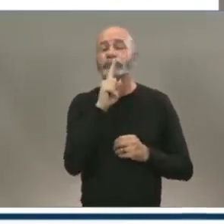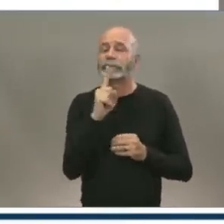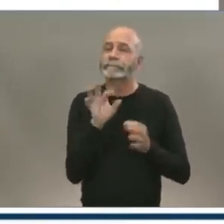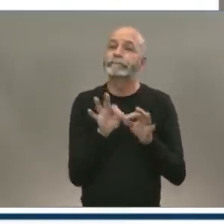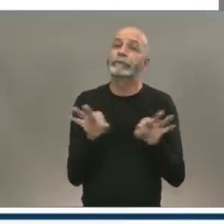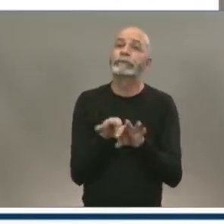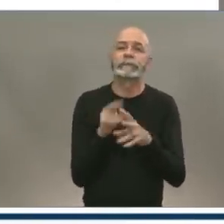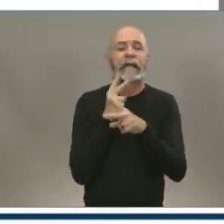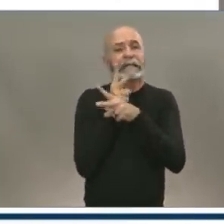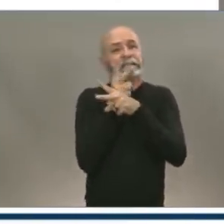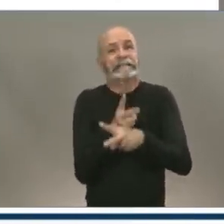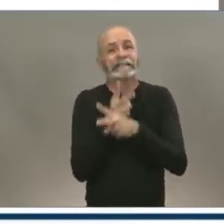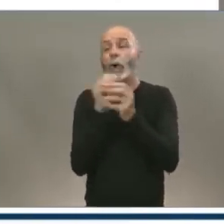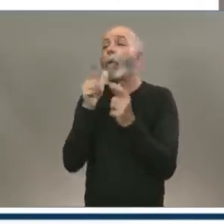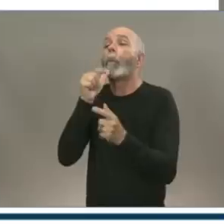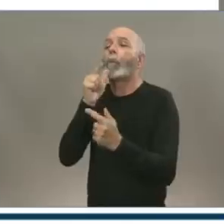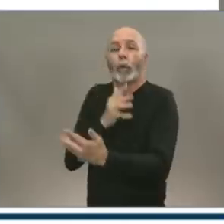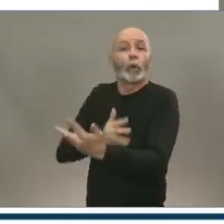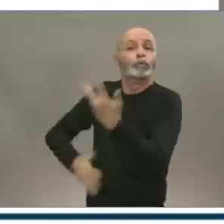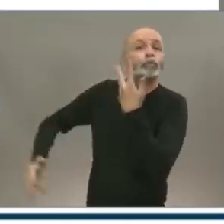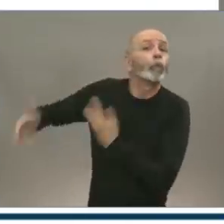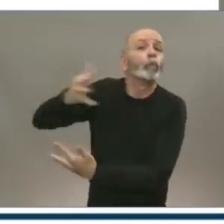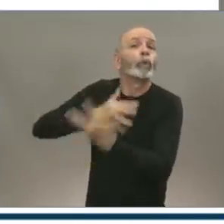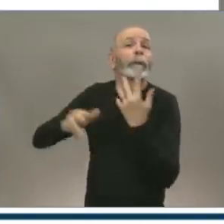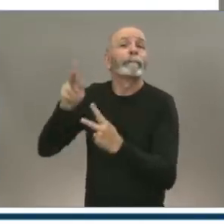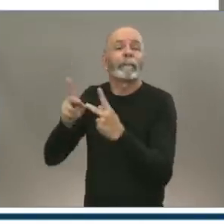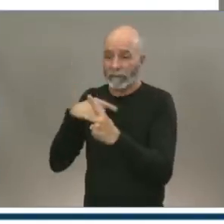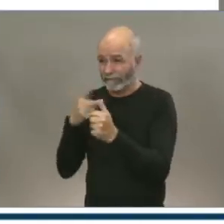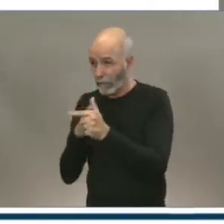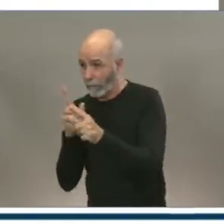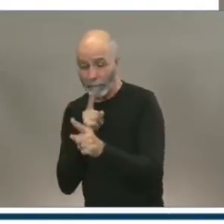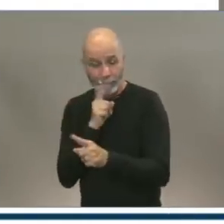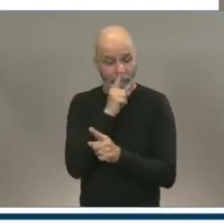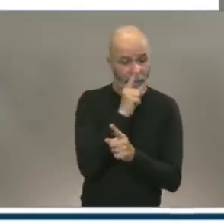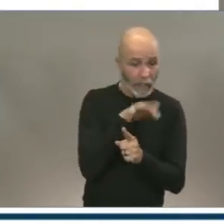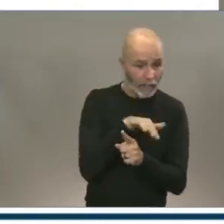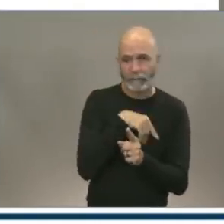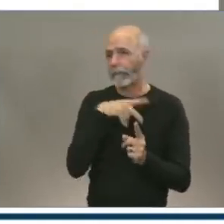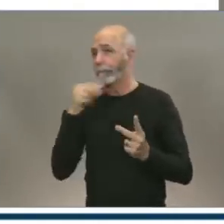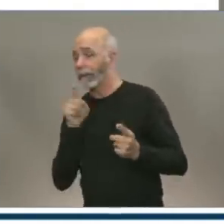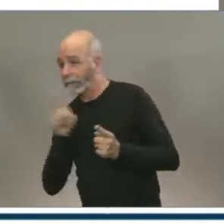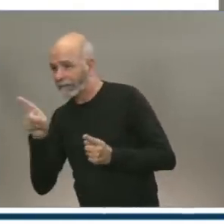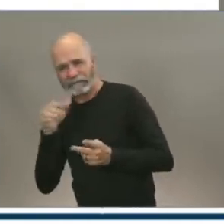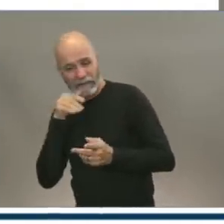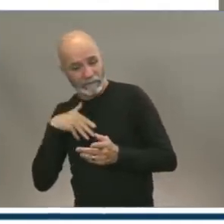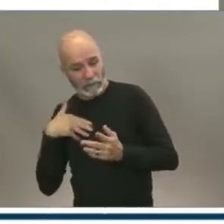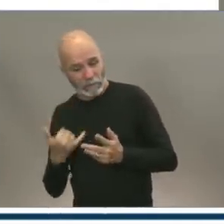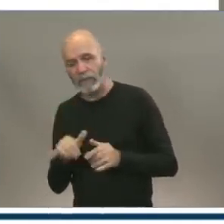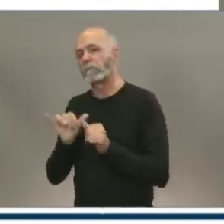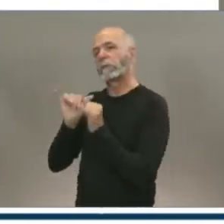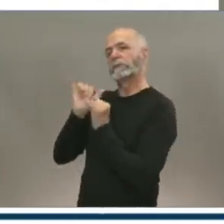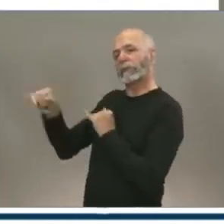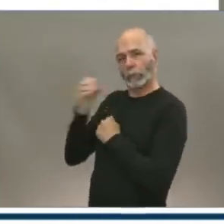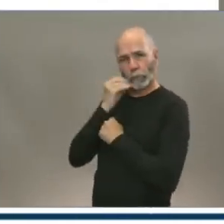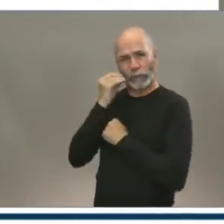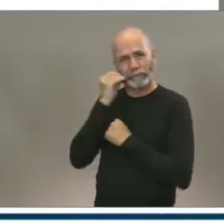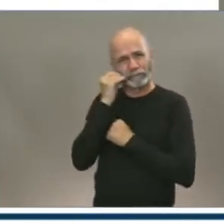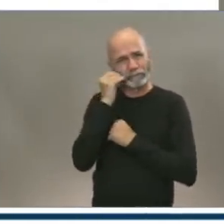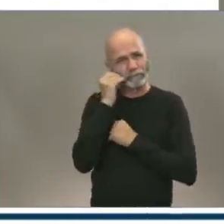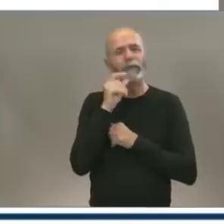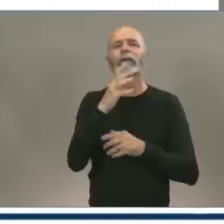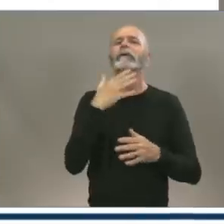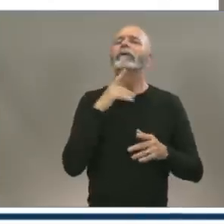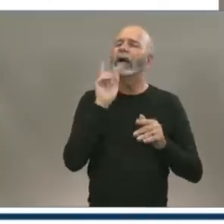you're around until you get that test result. And follow all the other public health protocols, wearing your masking,